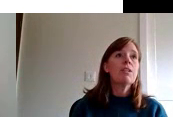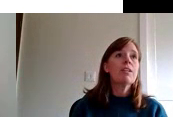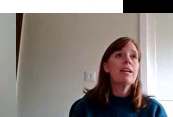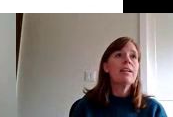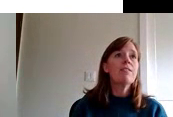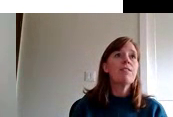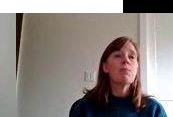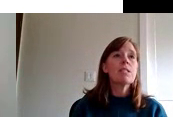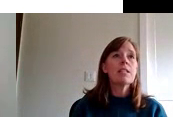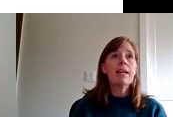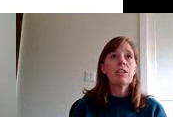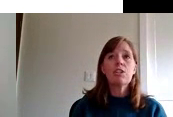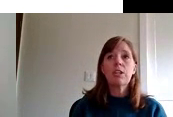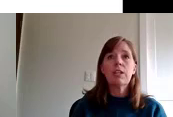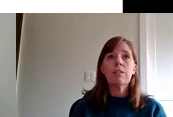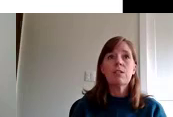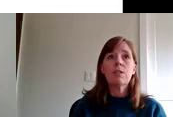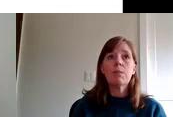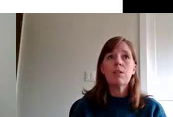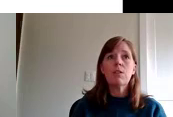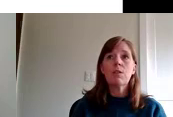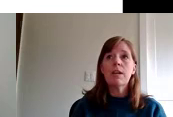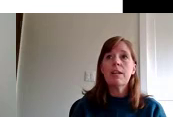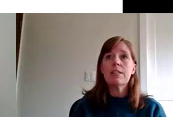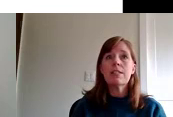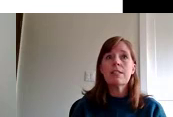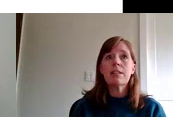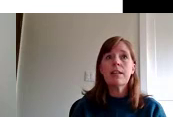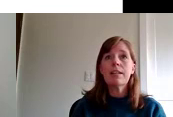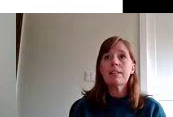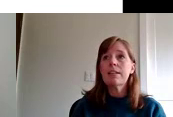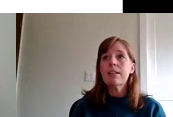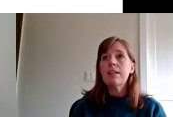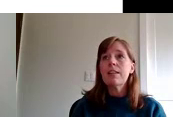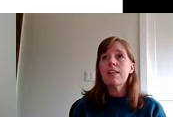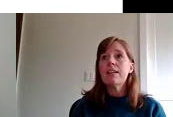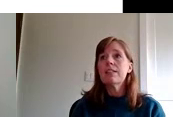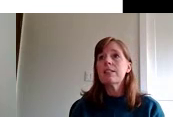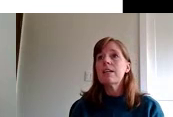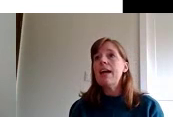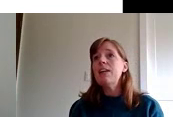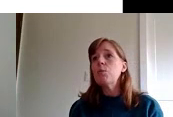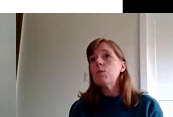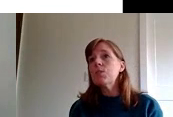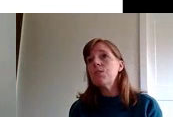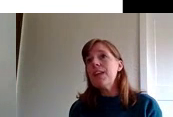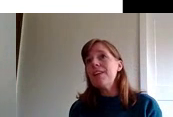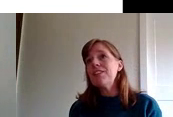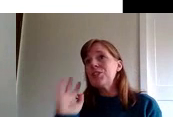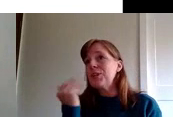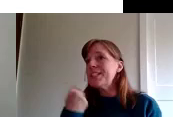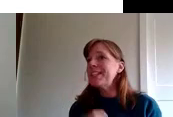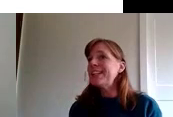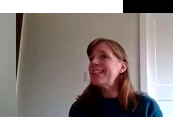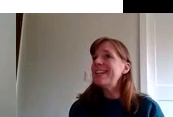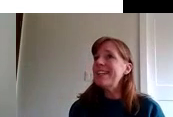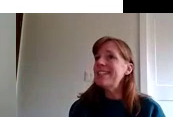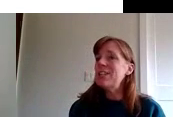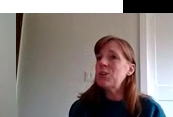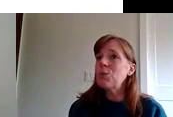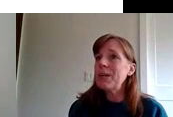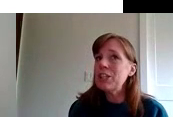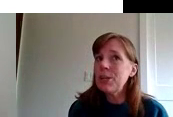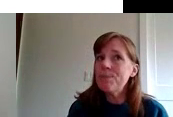language. But if we look at it from selection, so I'm going to go ahead and select this, and so now it's translating